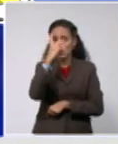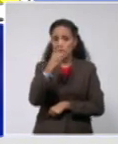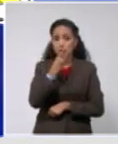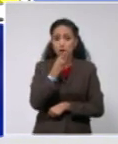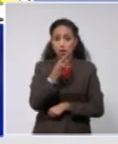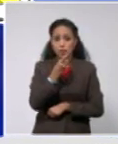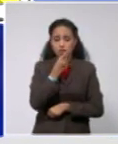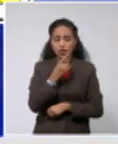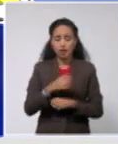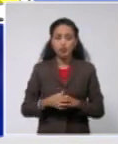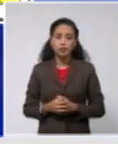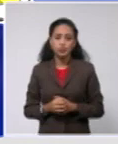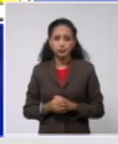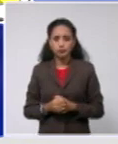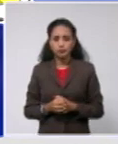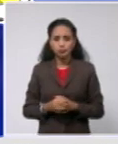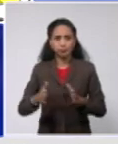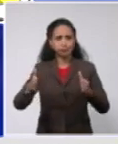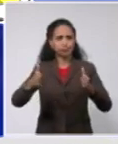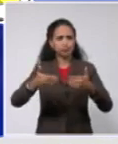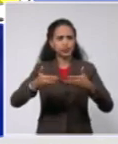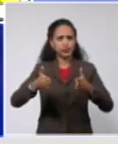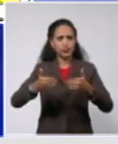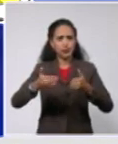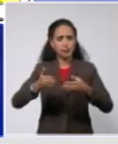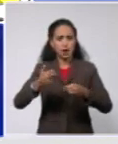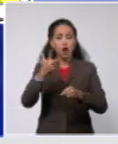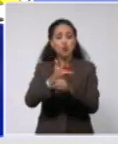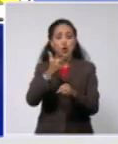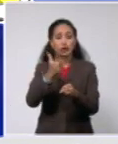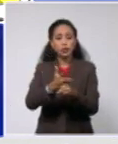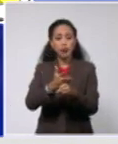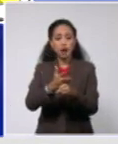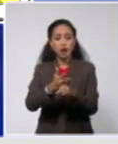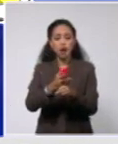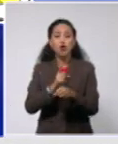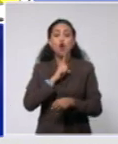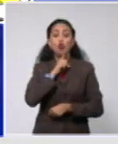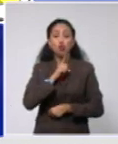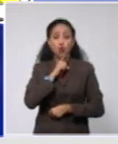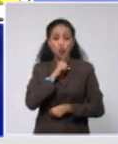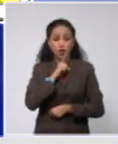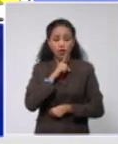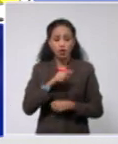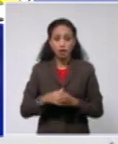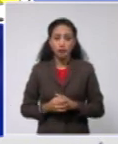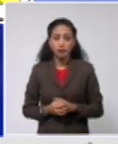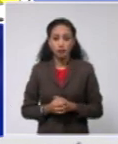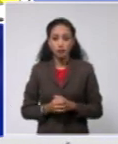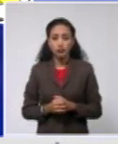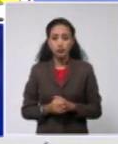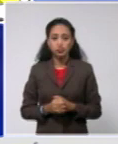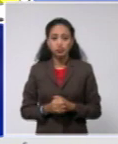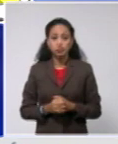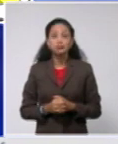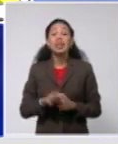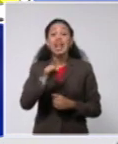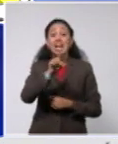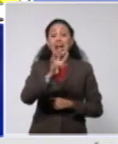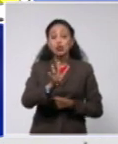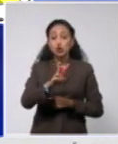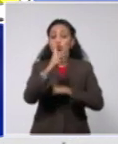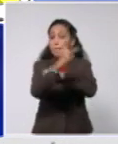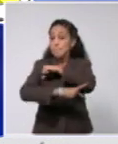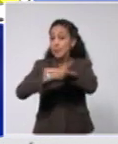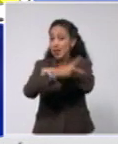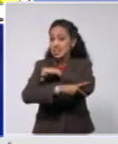Honduras. These are the countries with the highest number of cases in the region. Cuba occupies